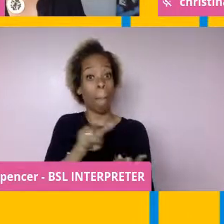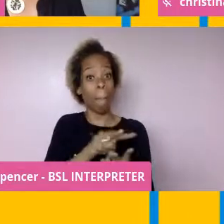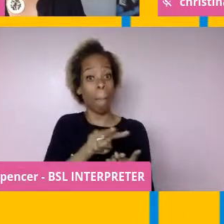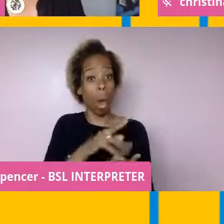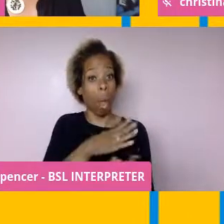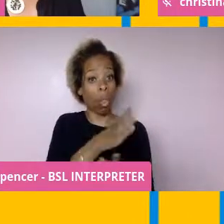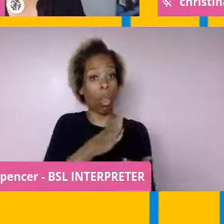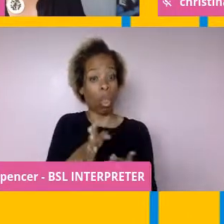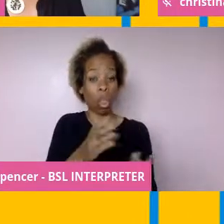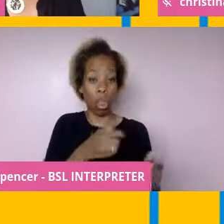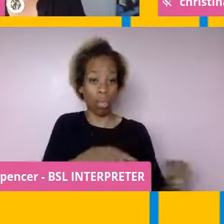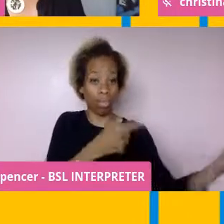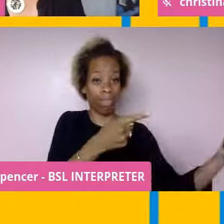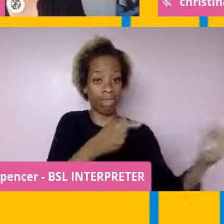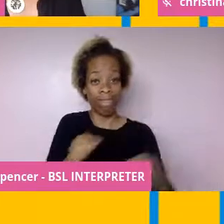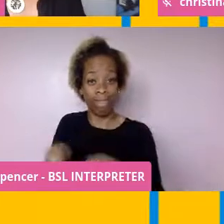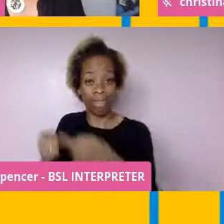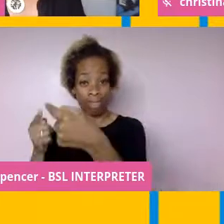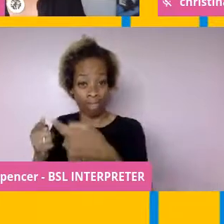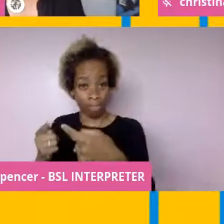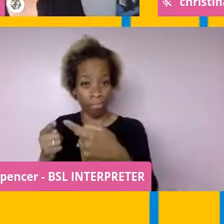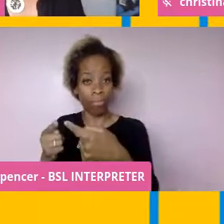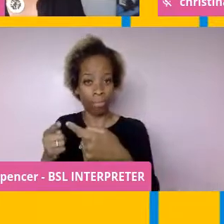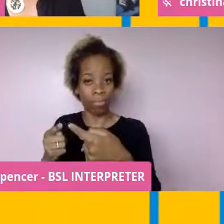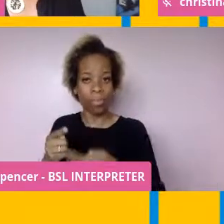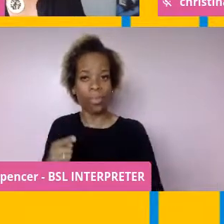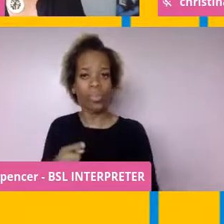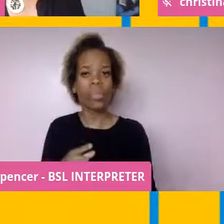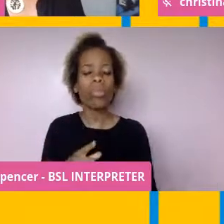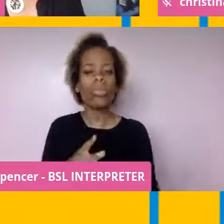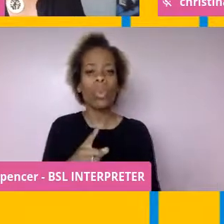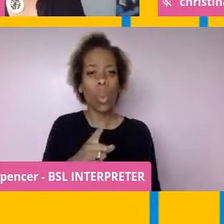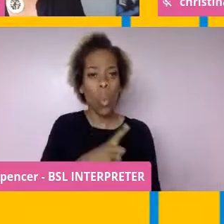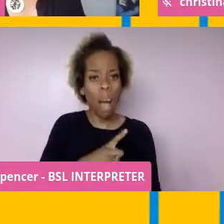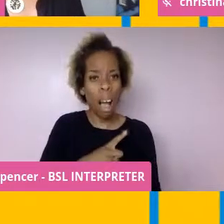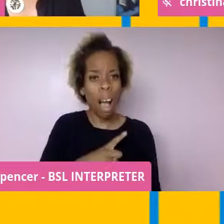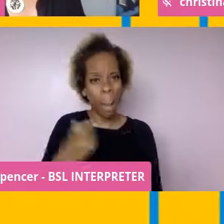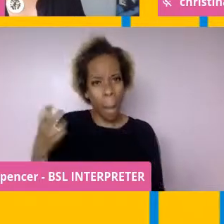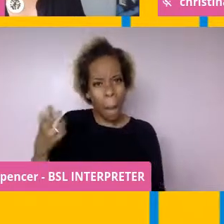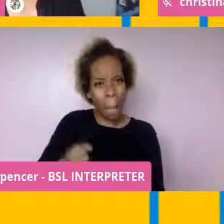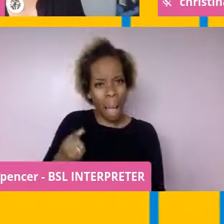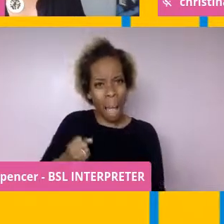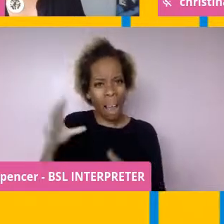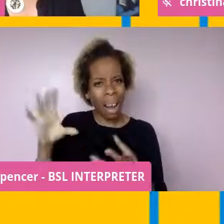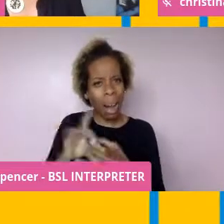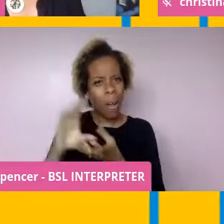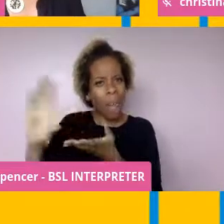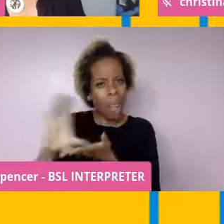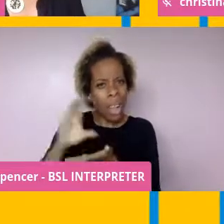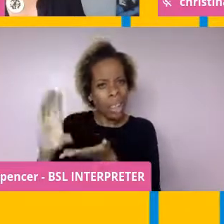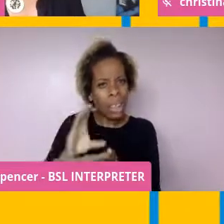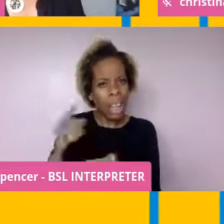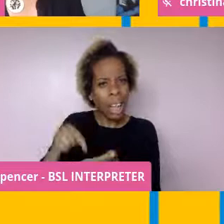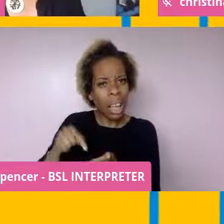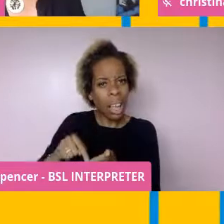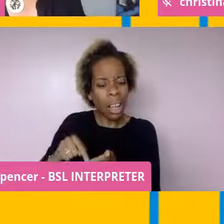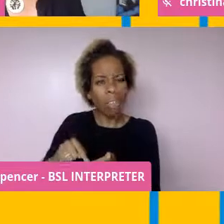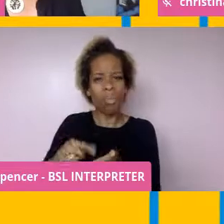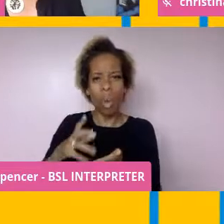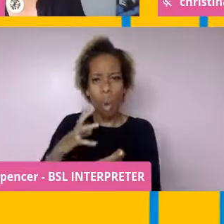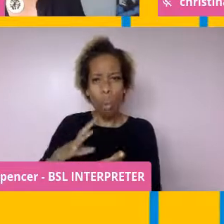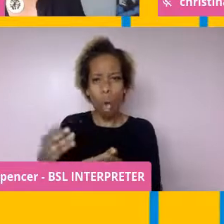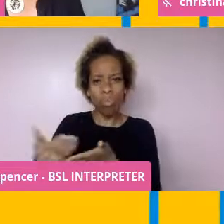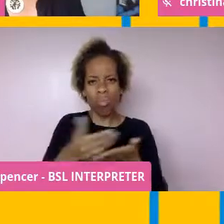against the redundancies, because on the basis that pay is about funding and pay is about securing all